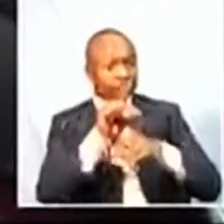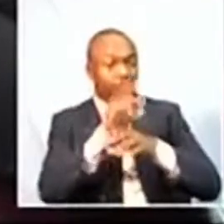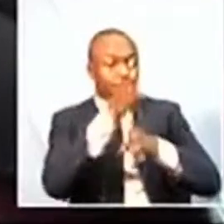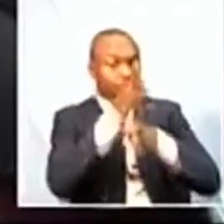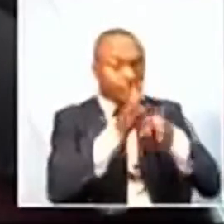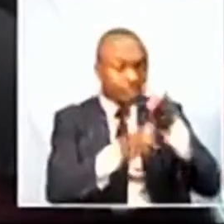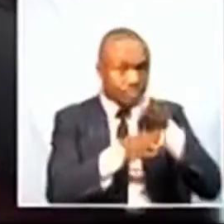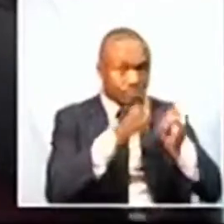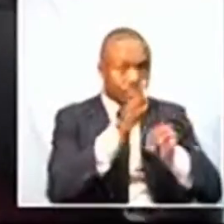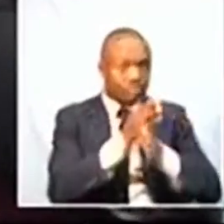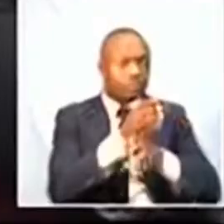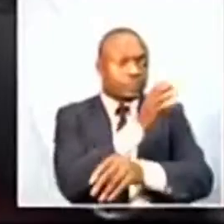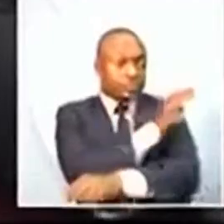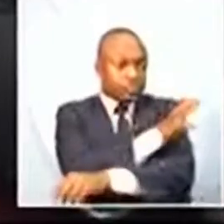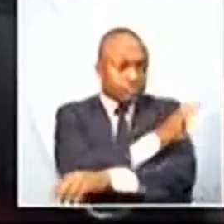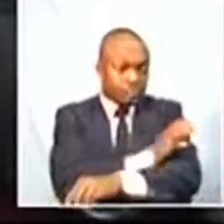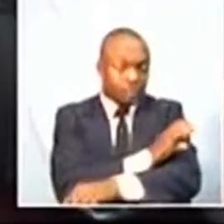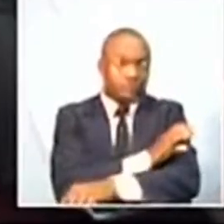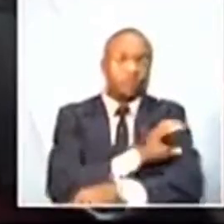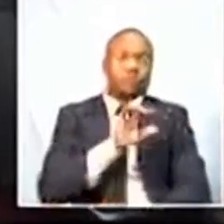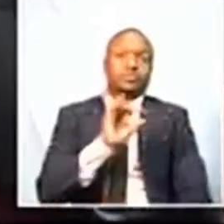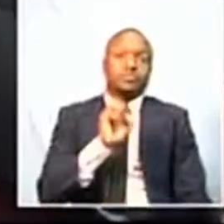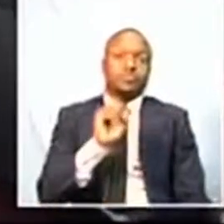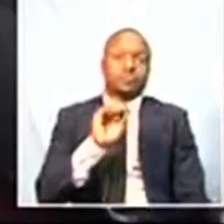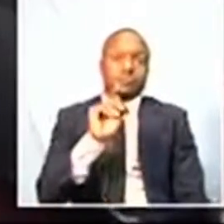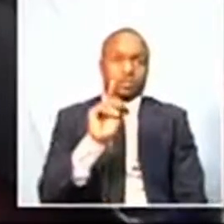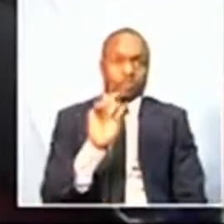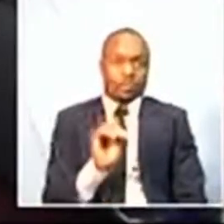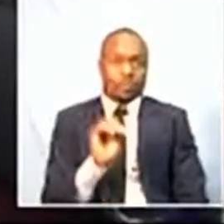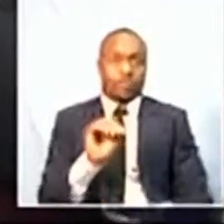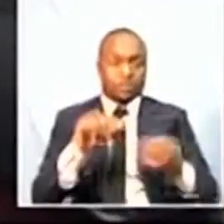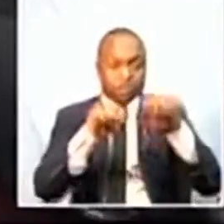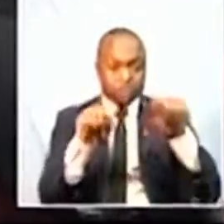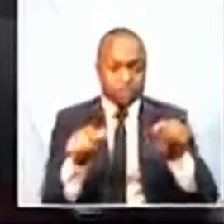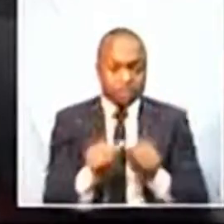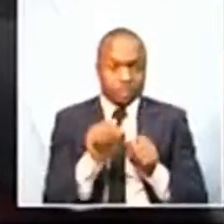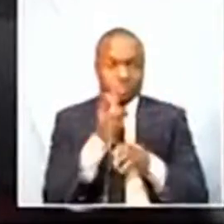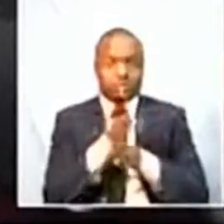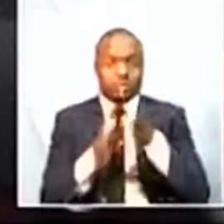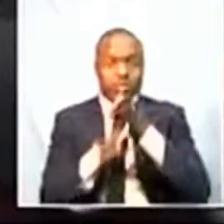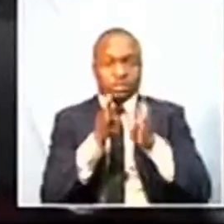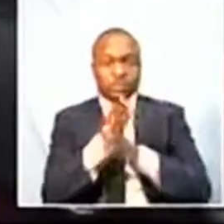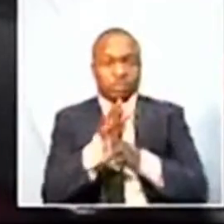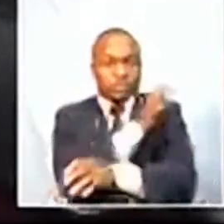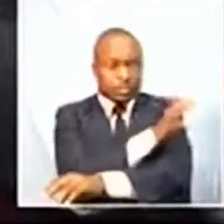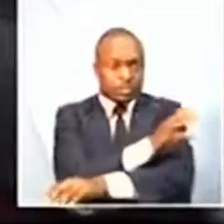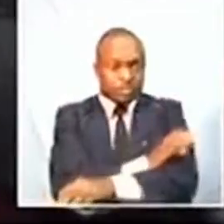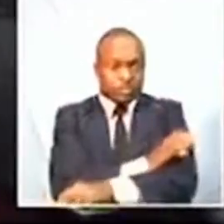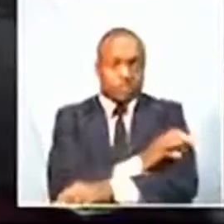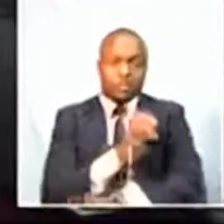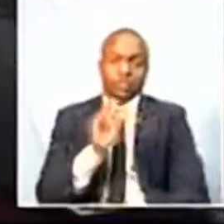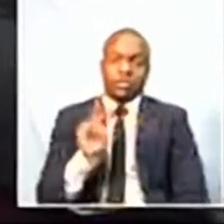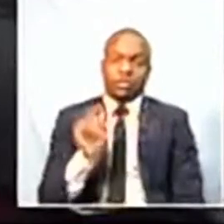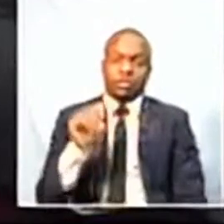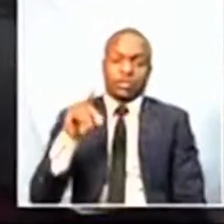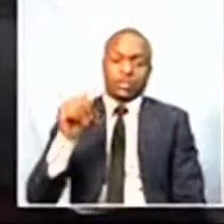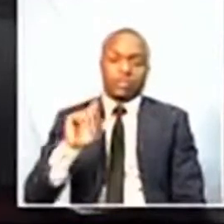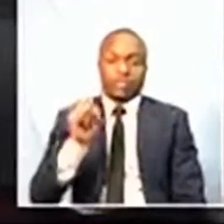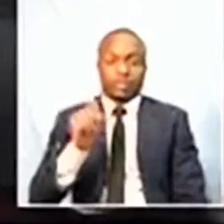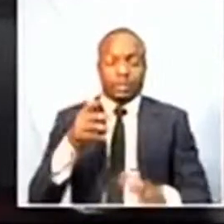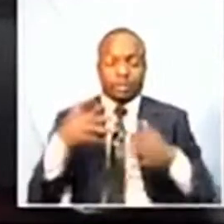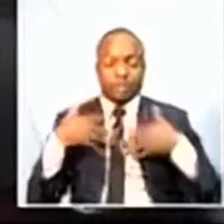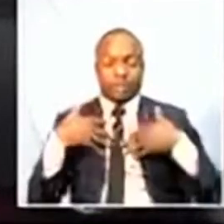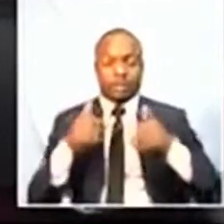construction of Kaungu Clinic in Soko Ward and the construction of maternity annex at Kampala Youth Post. This